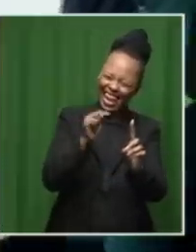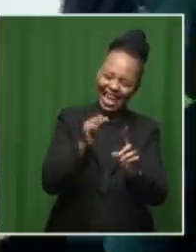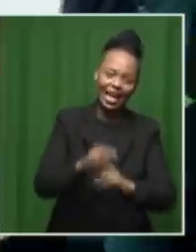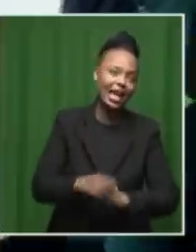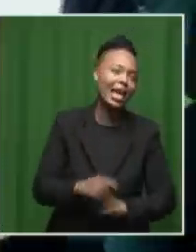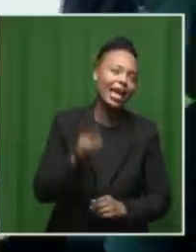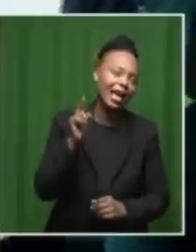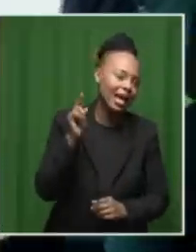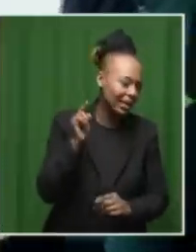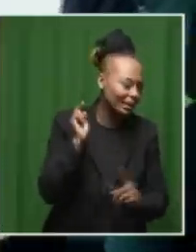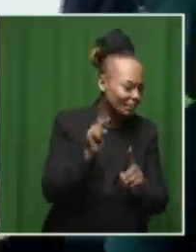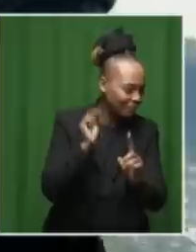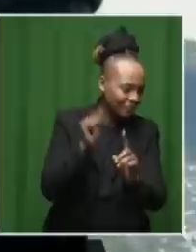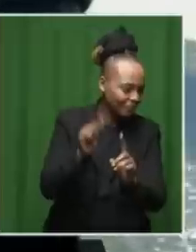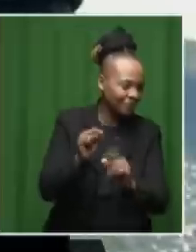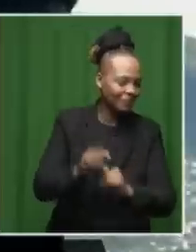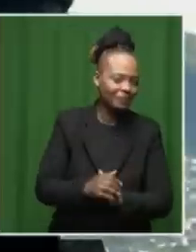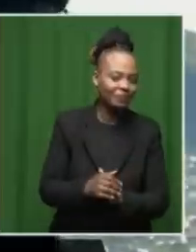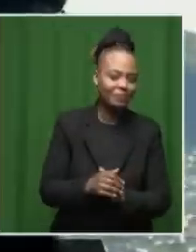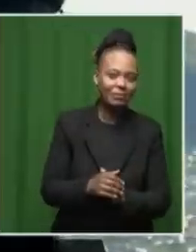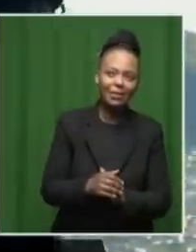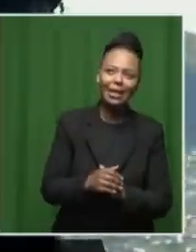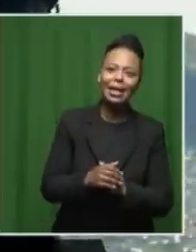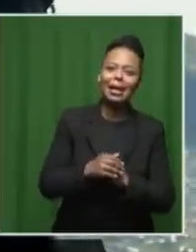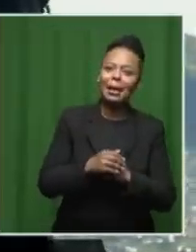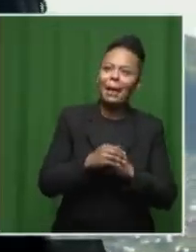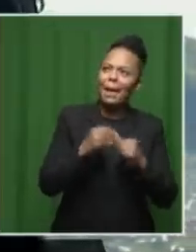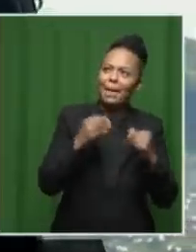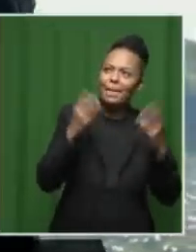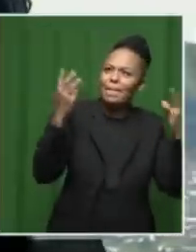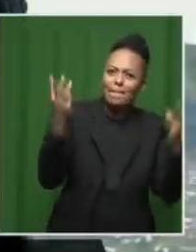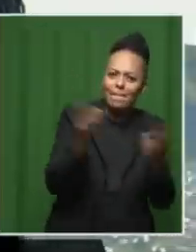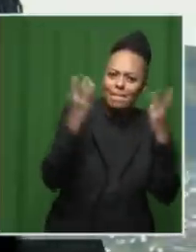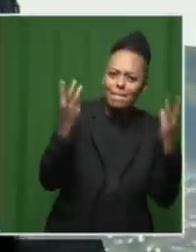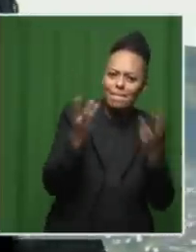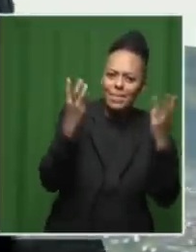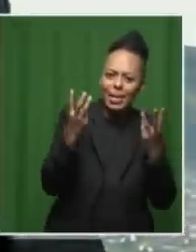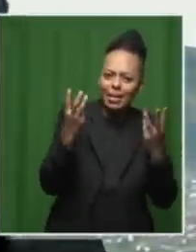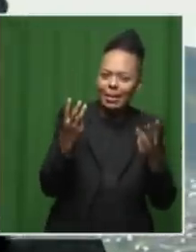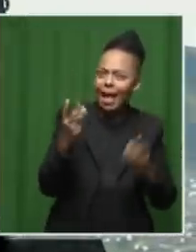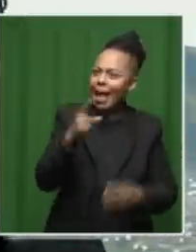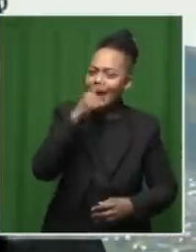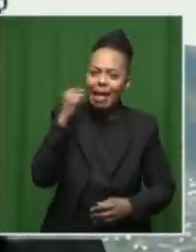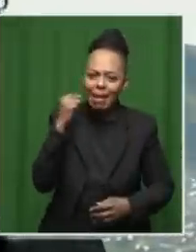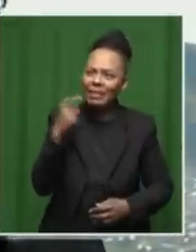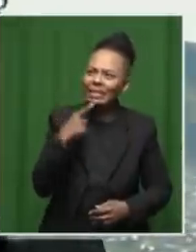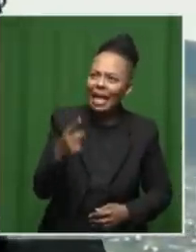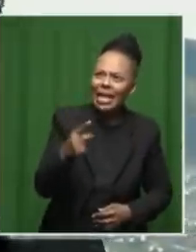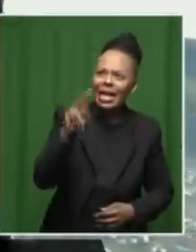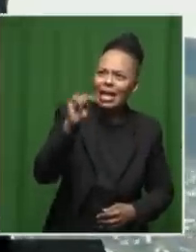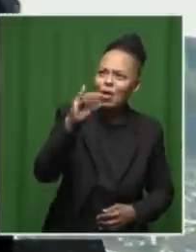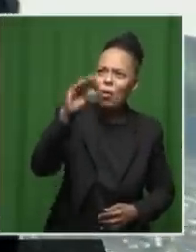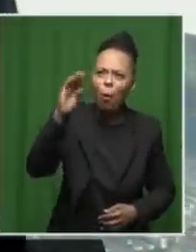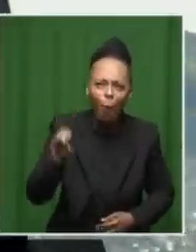you was that tournament where the crowd, your name was on everybody's lips. Thank